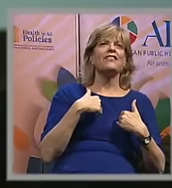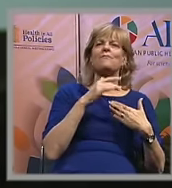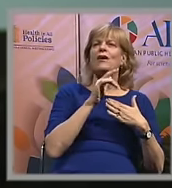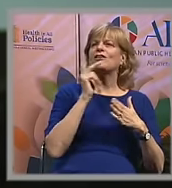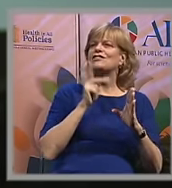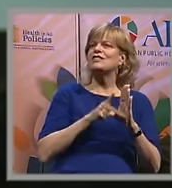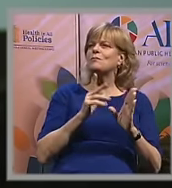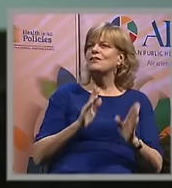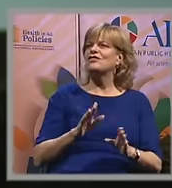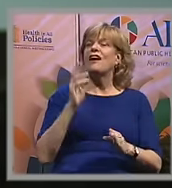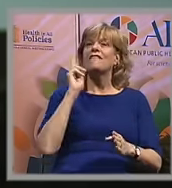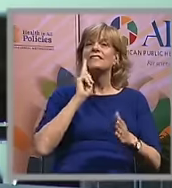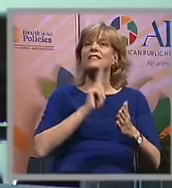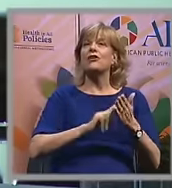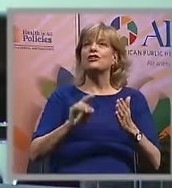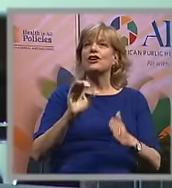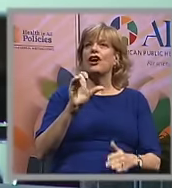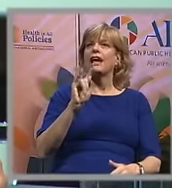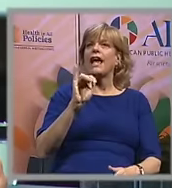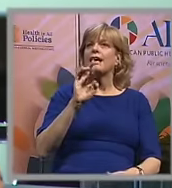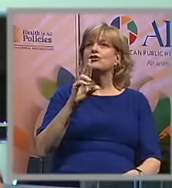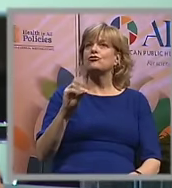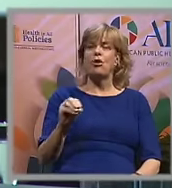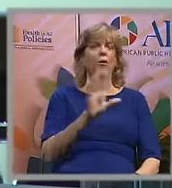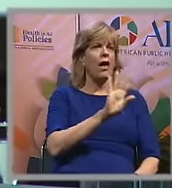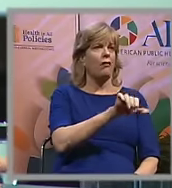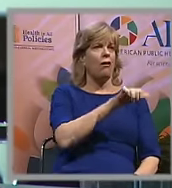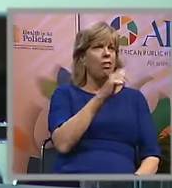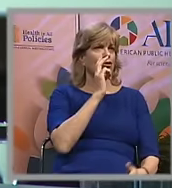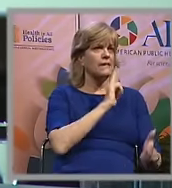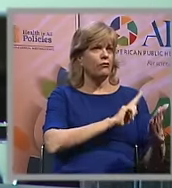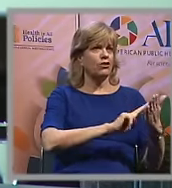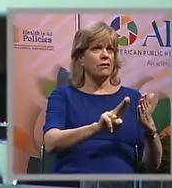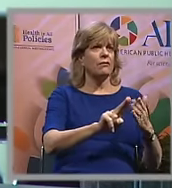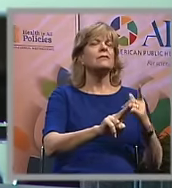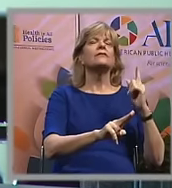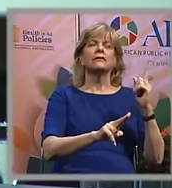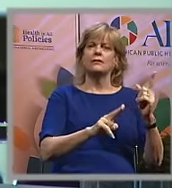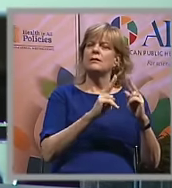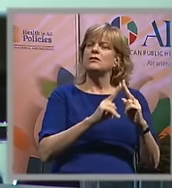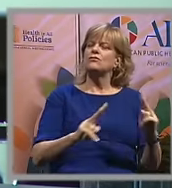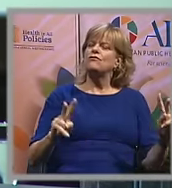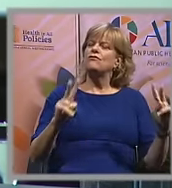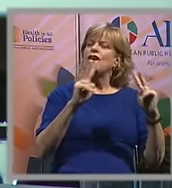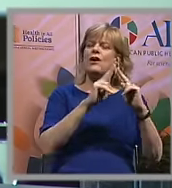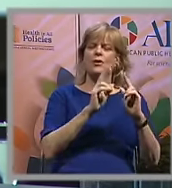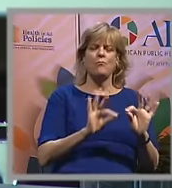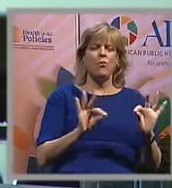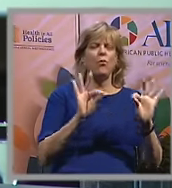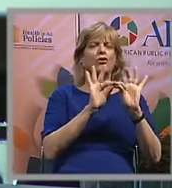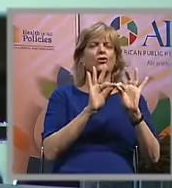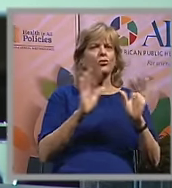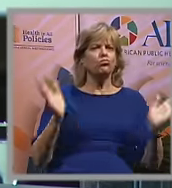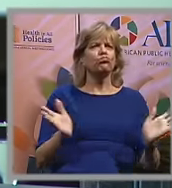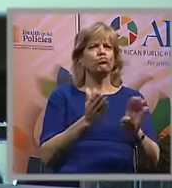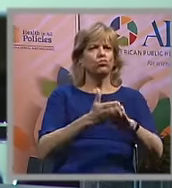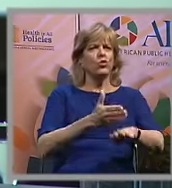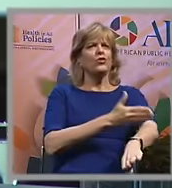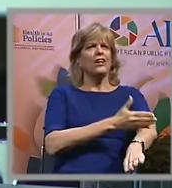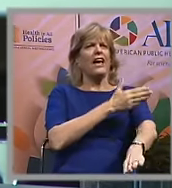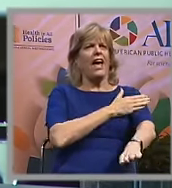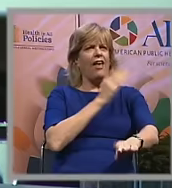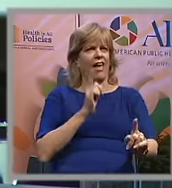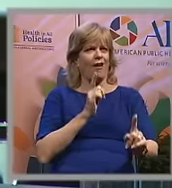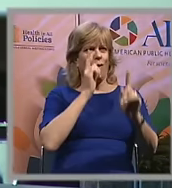and other secretaries has been vital in moving forward the objectives of the National Prevention Council. So with that, I want to